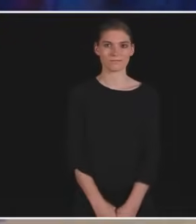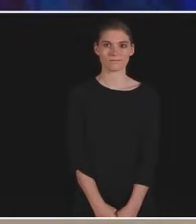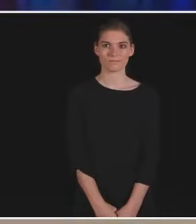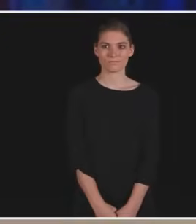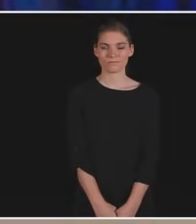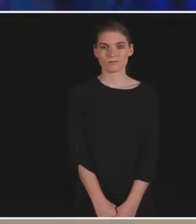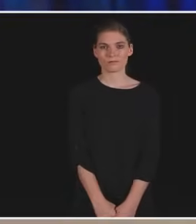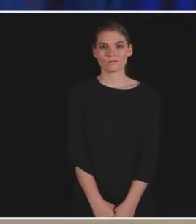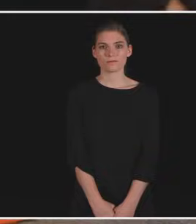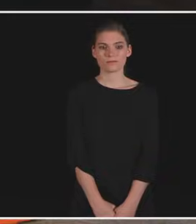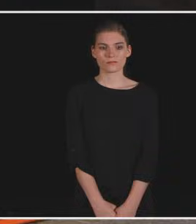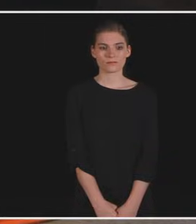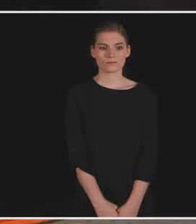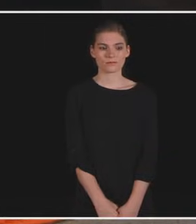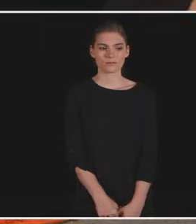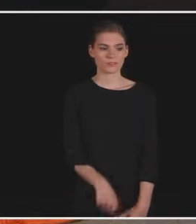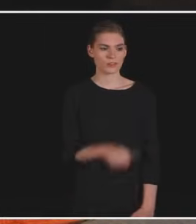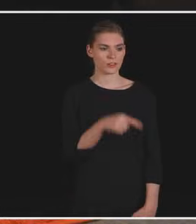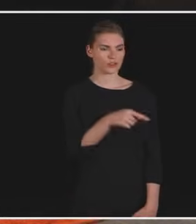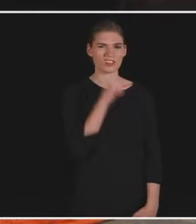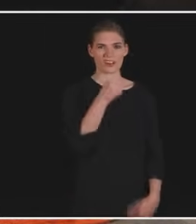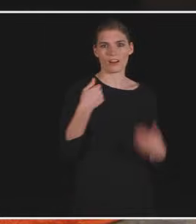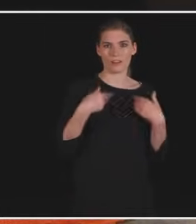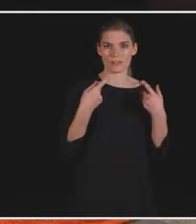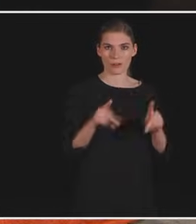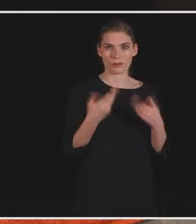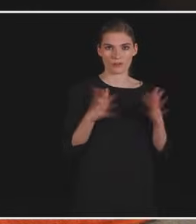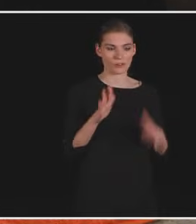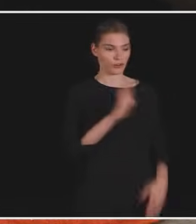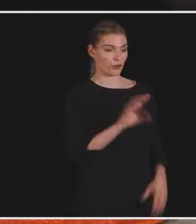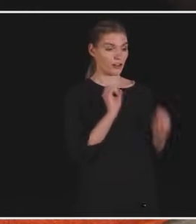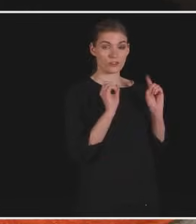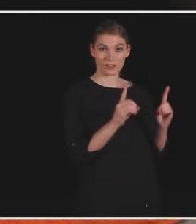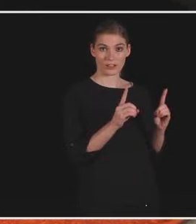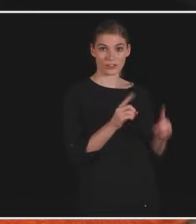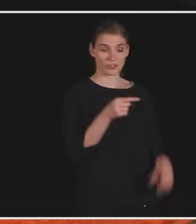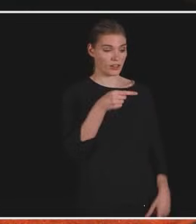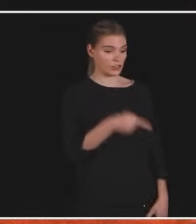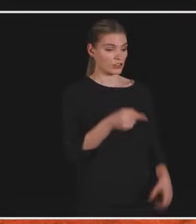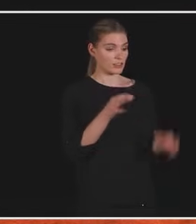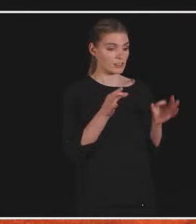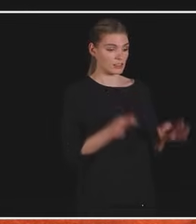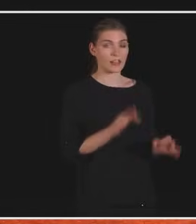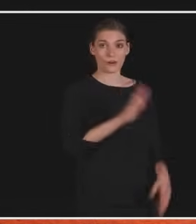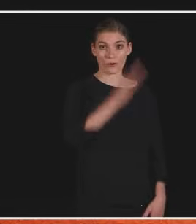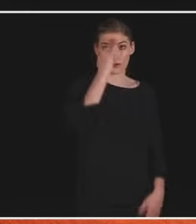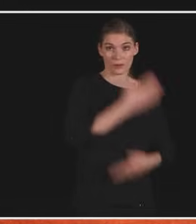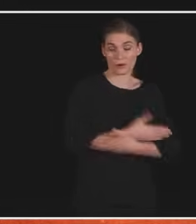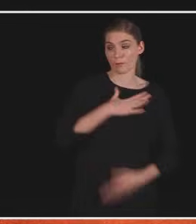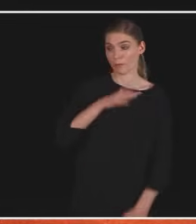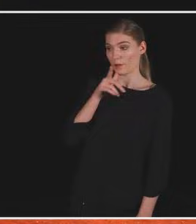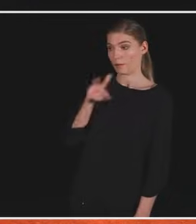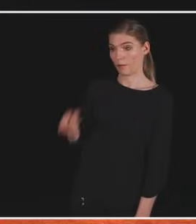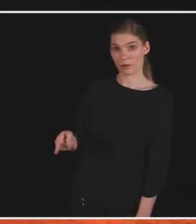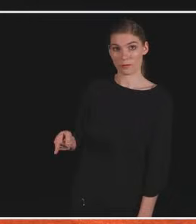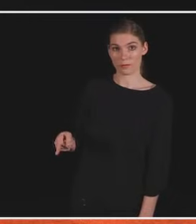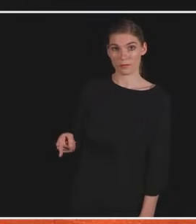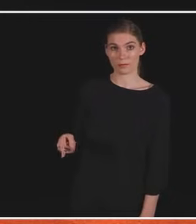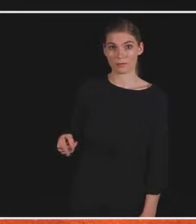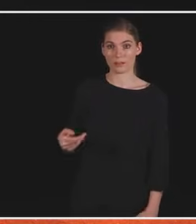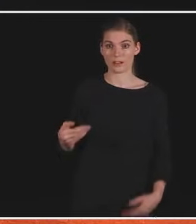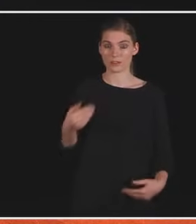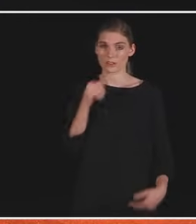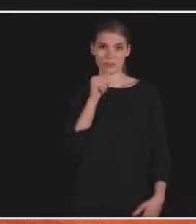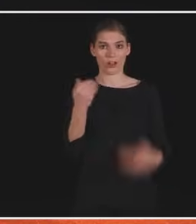kids. Because my grandmother never had the chance to complete her education, she made sure that my mom